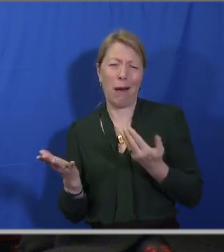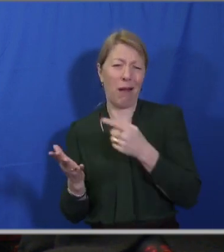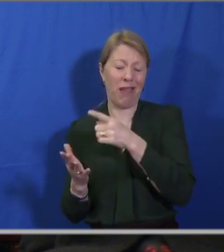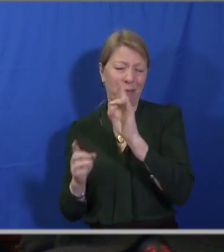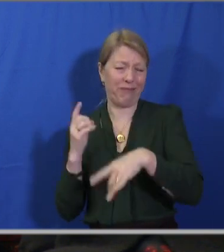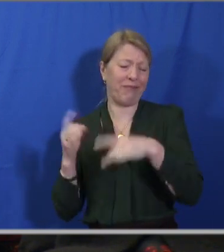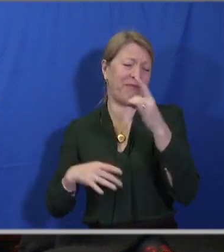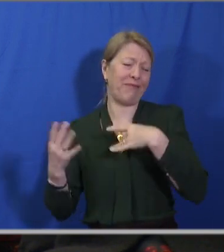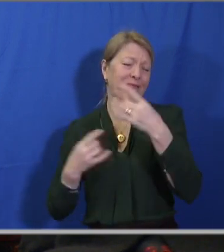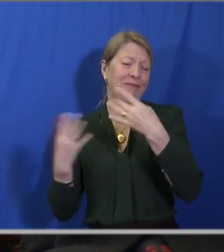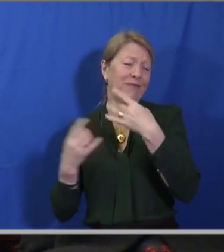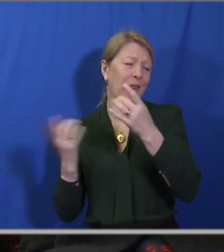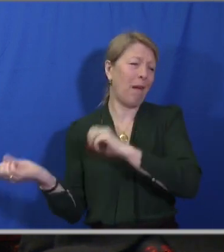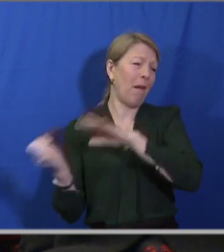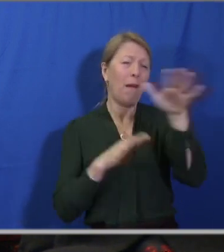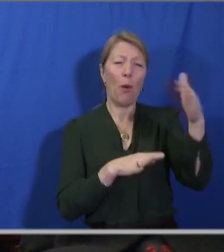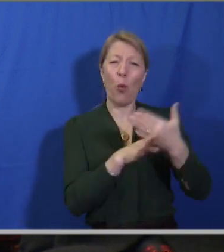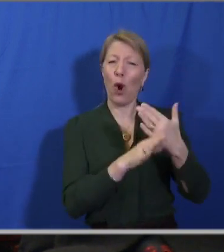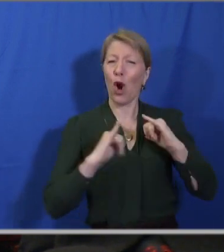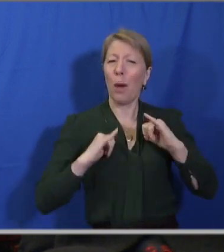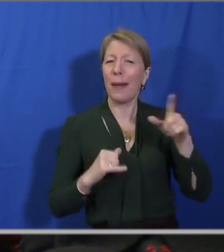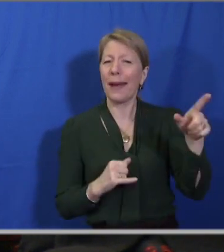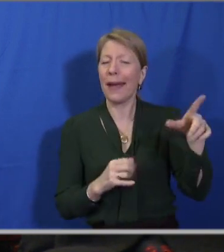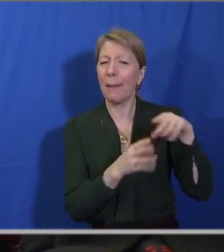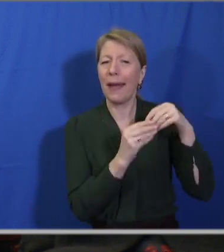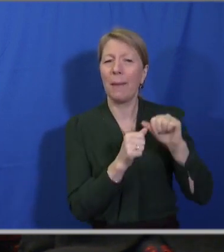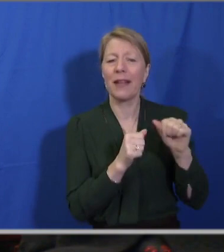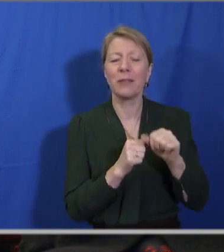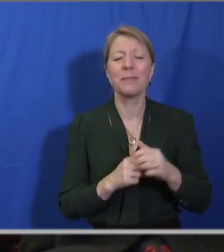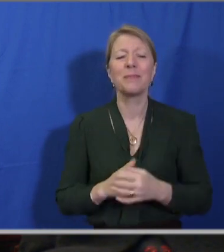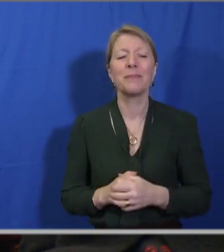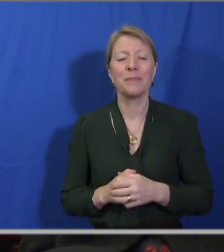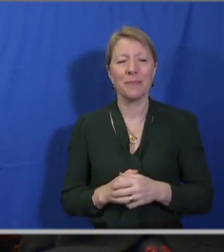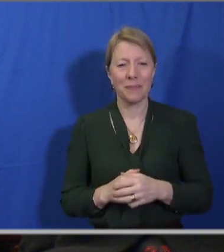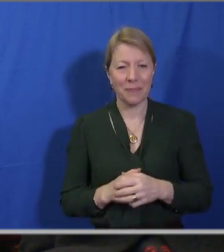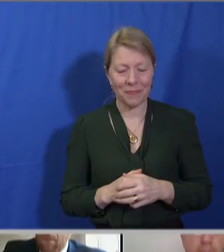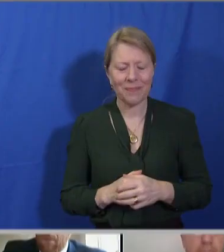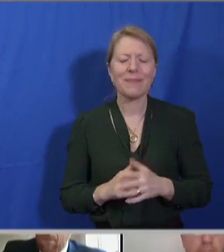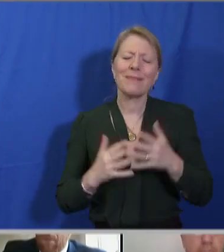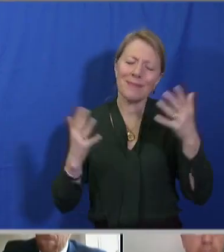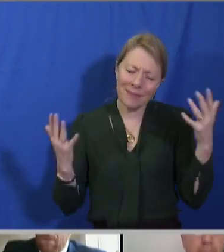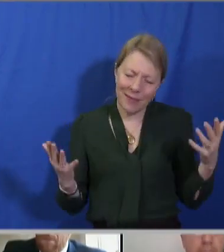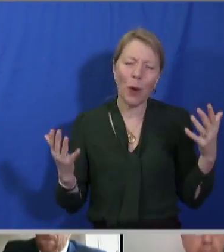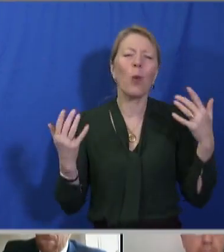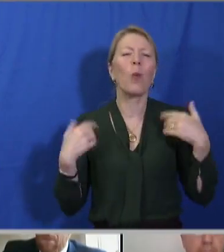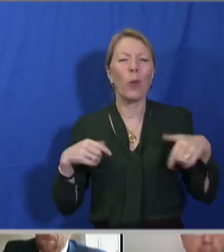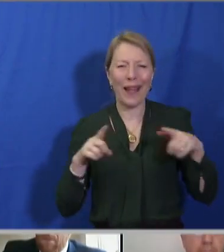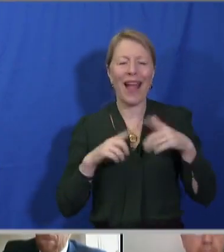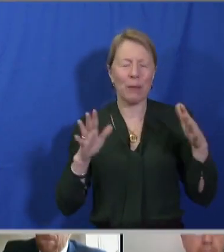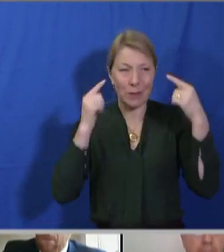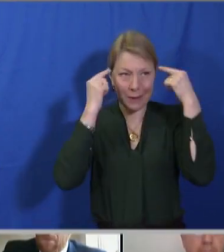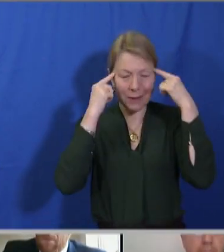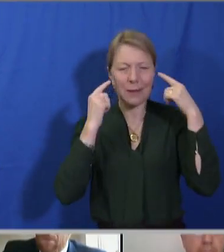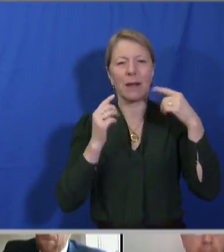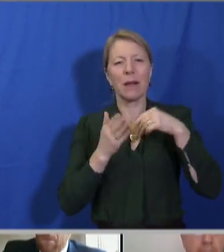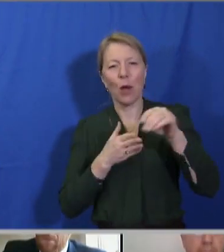getting the £3 too. Well, I think we do have to look at what overheads, etc., major providers would have in